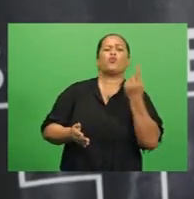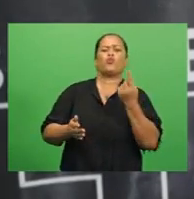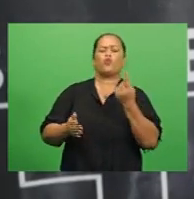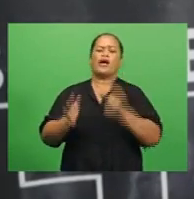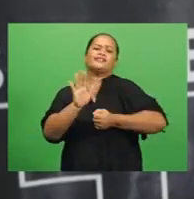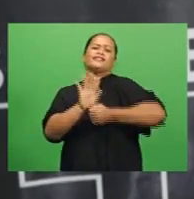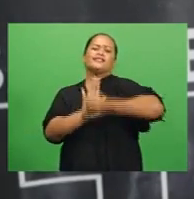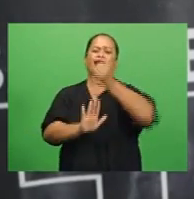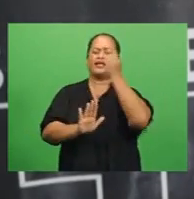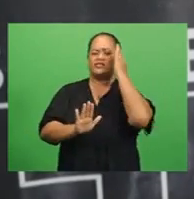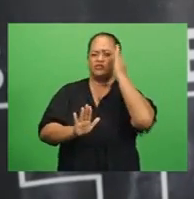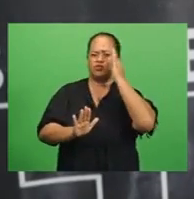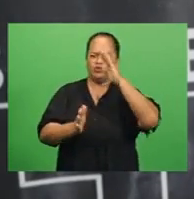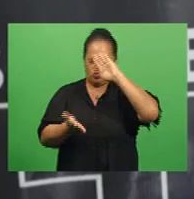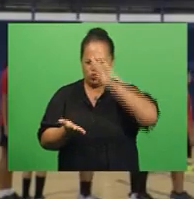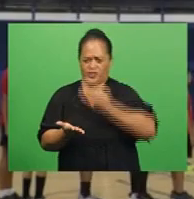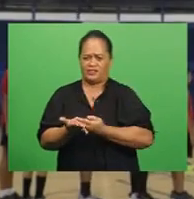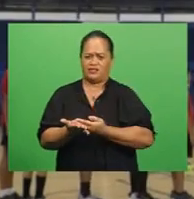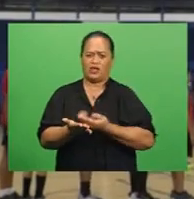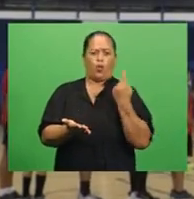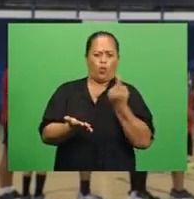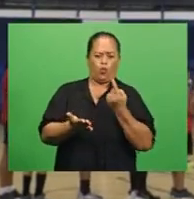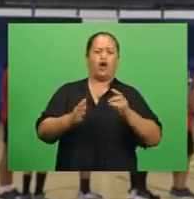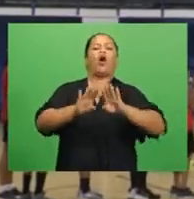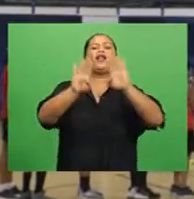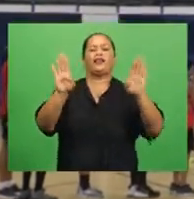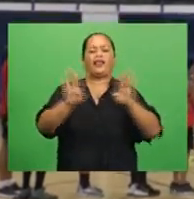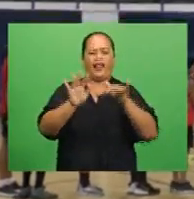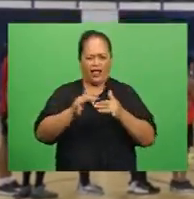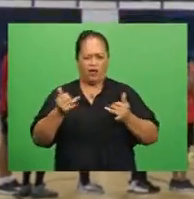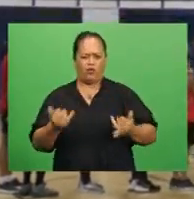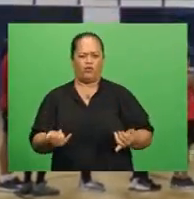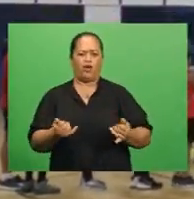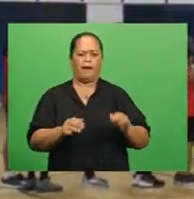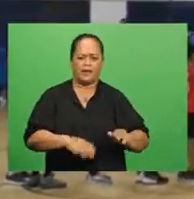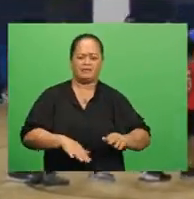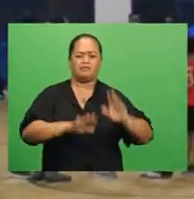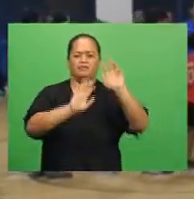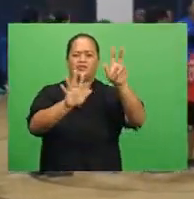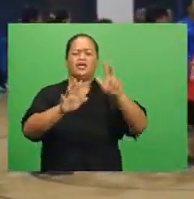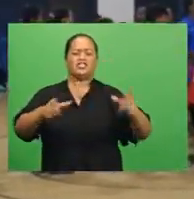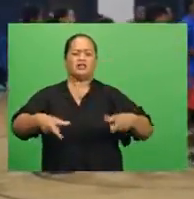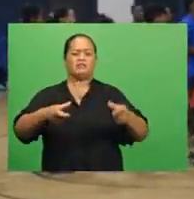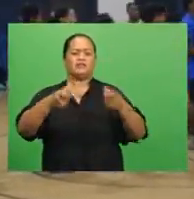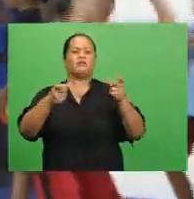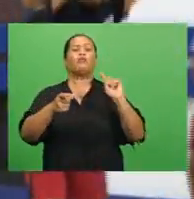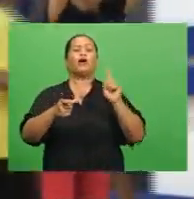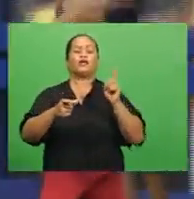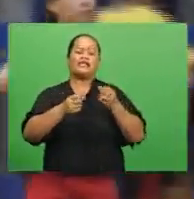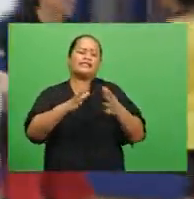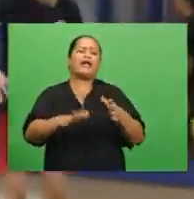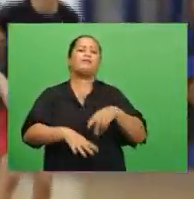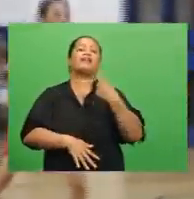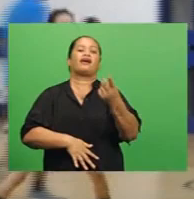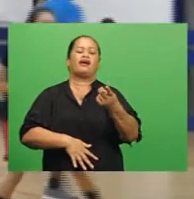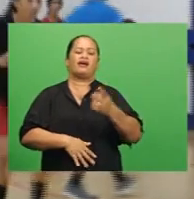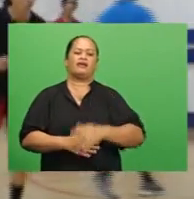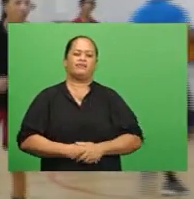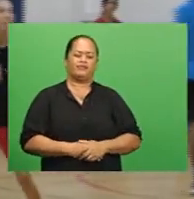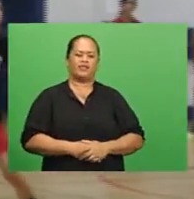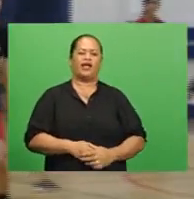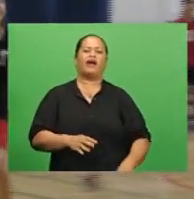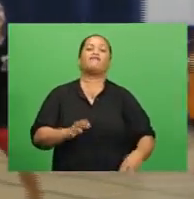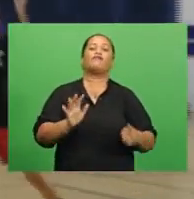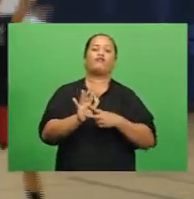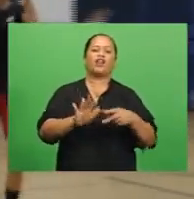students who are on school holidays. The basketball championship will begin tomorrow at the Yetsen Secondary School Hall and the Vodafone Arena in